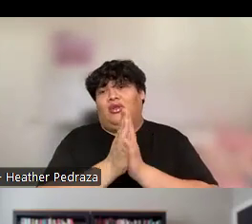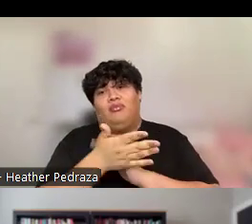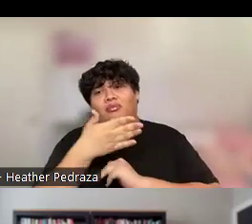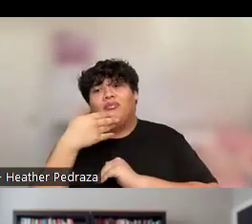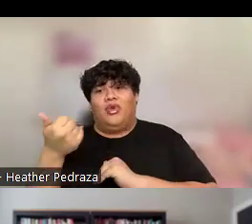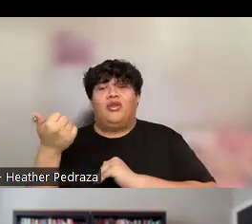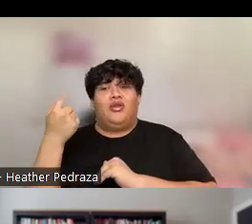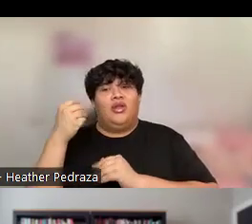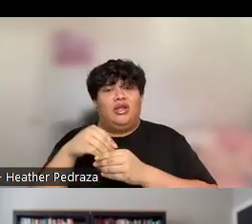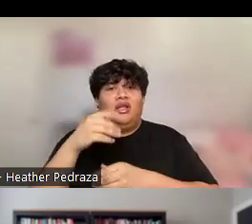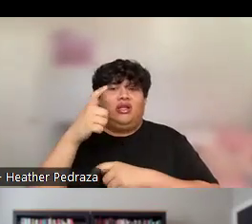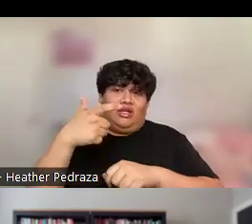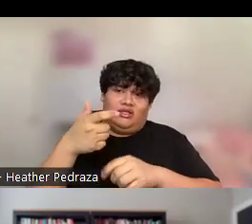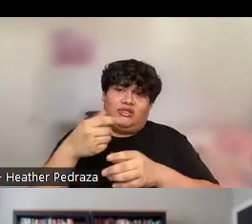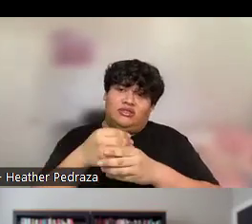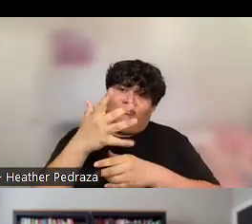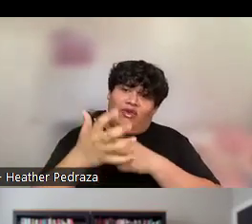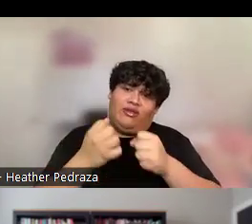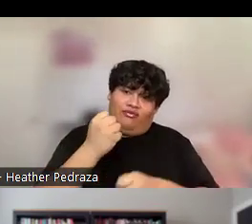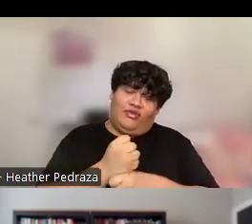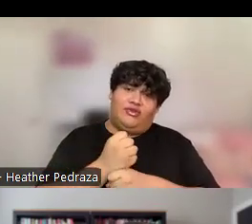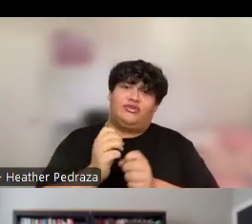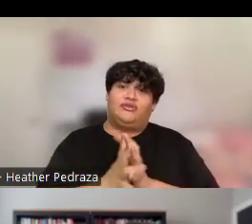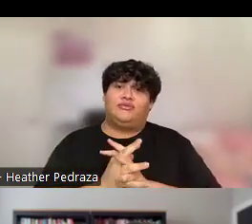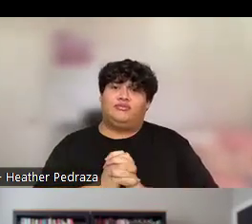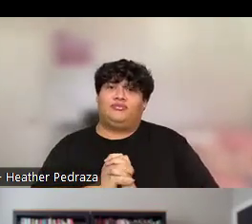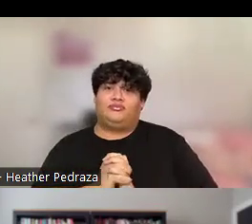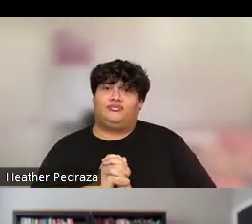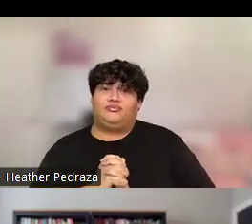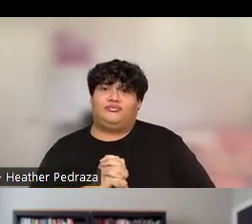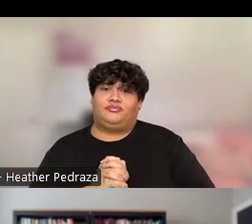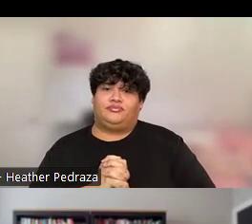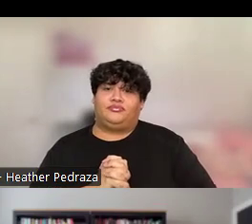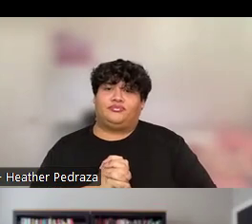over the next 5 years. Next slide, please.